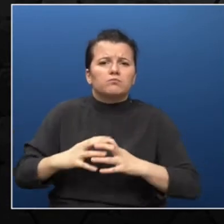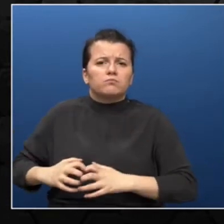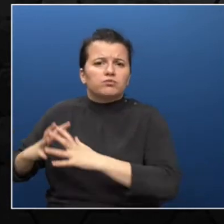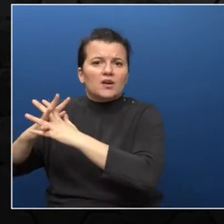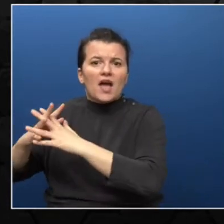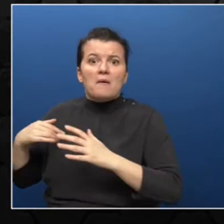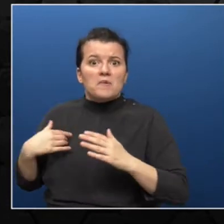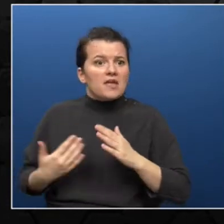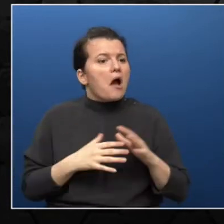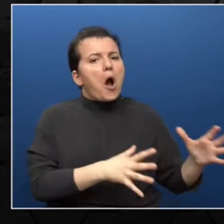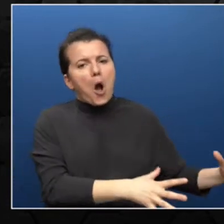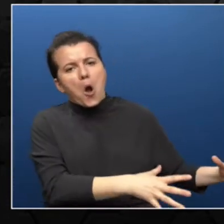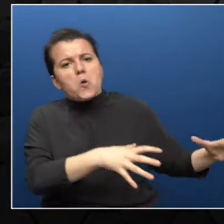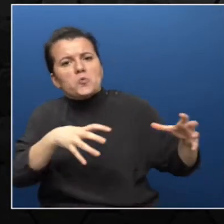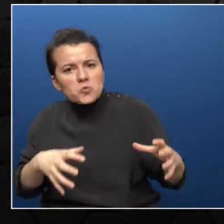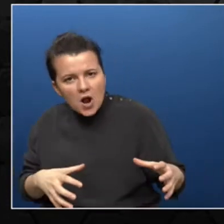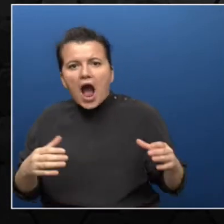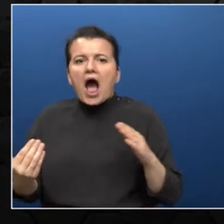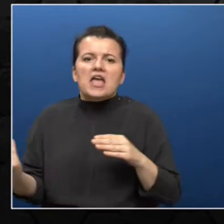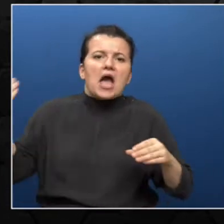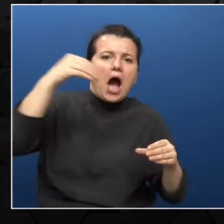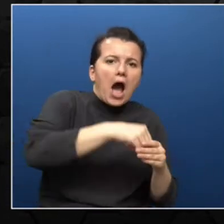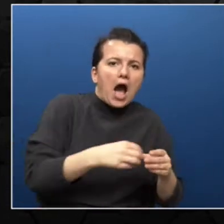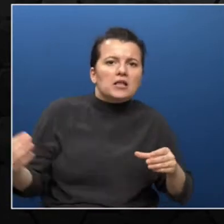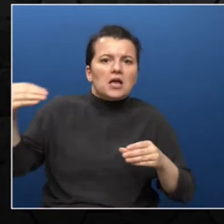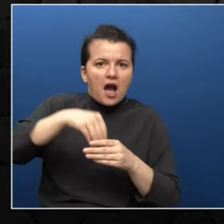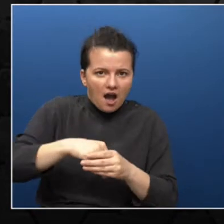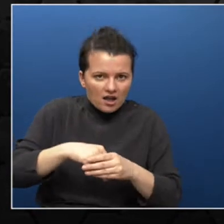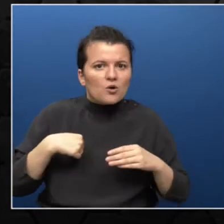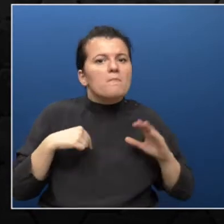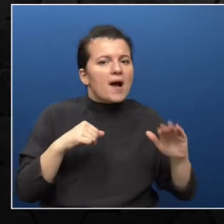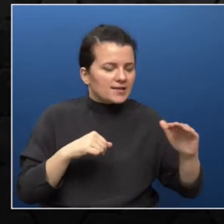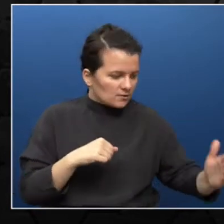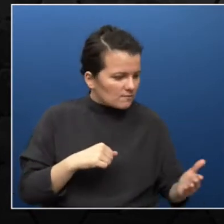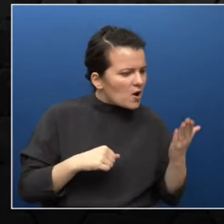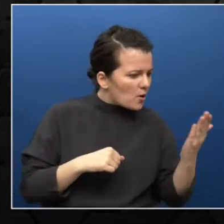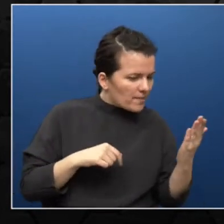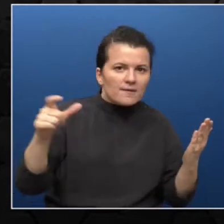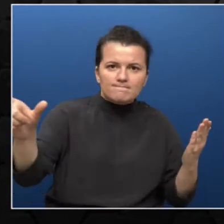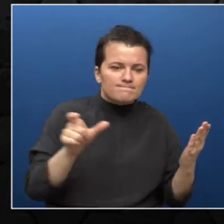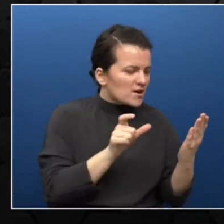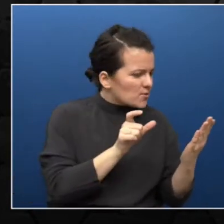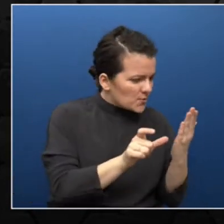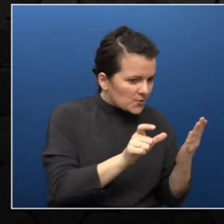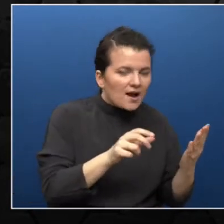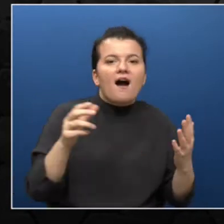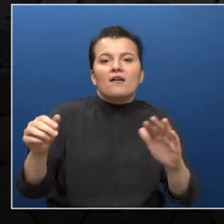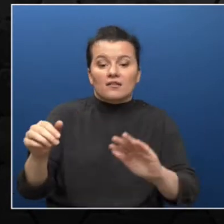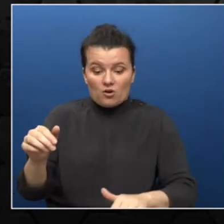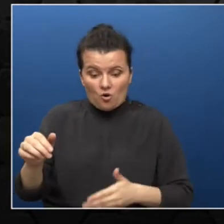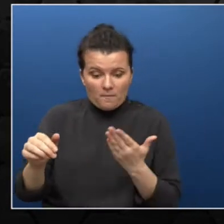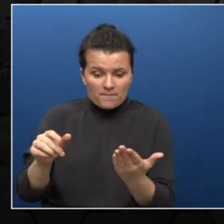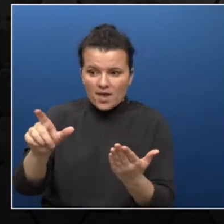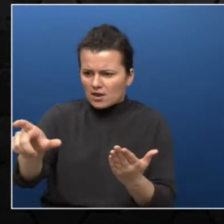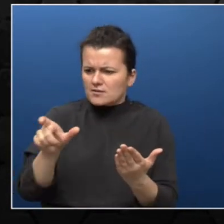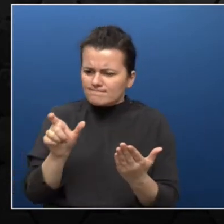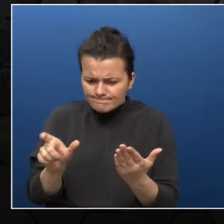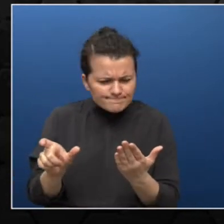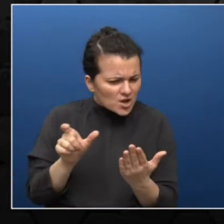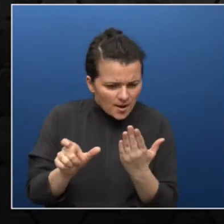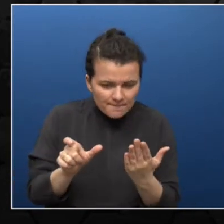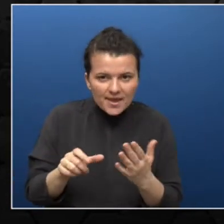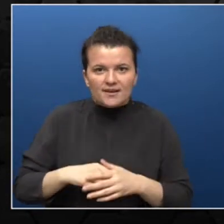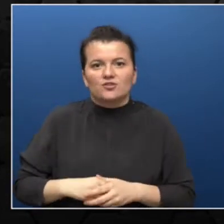have bad in your word in your sentence, you would obviously put the bad as a negative sense. So this is what we do right